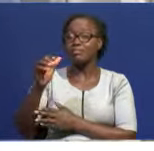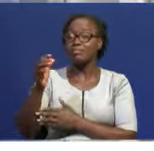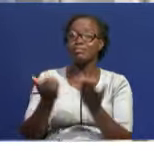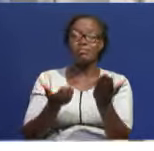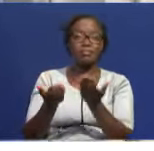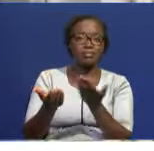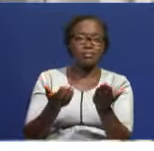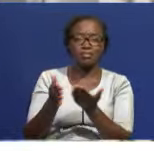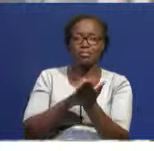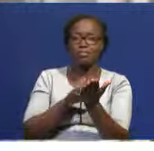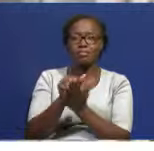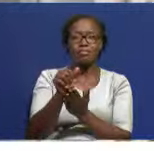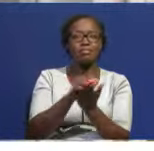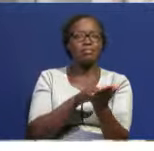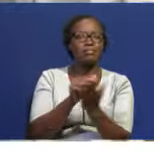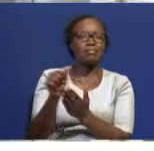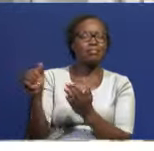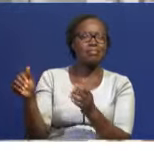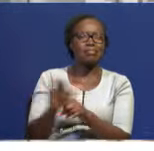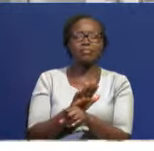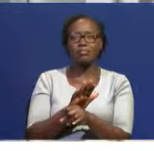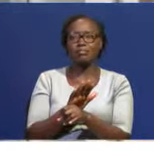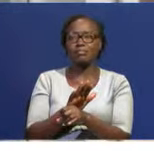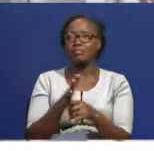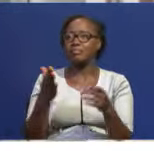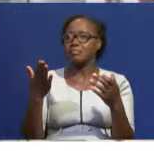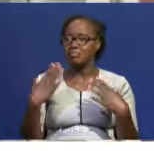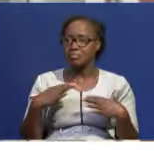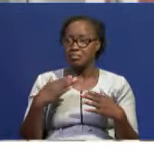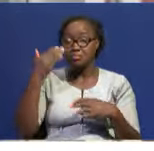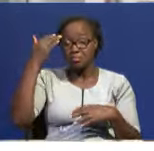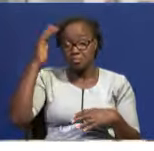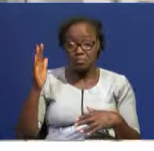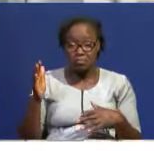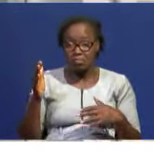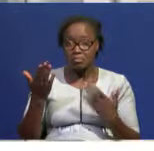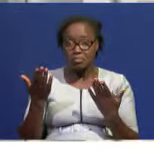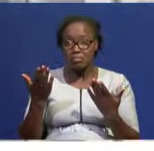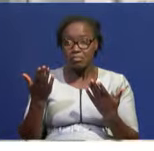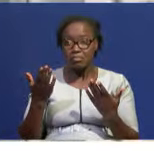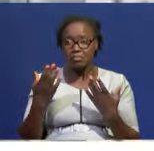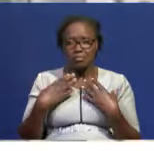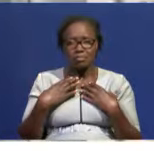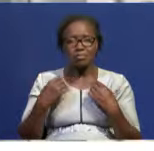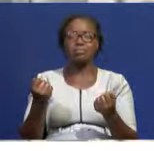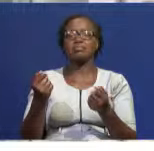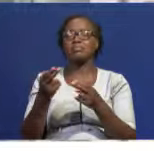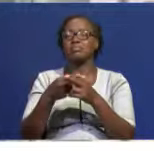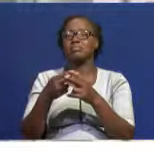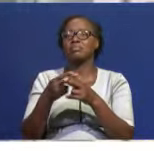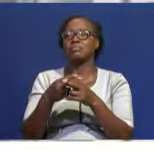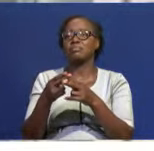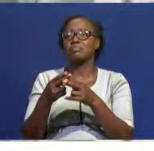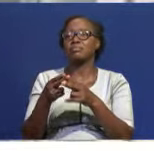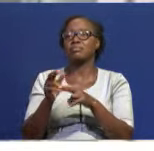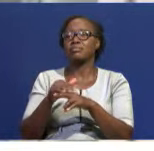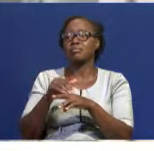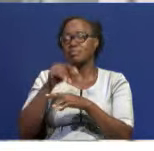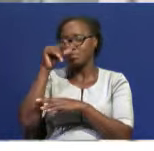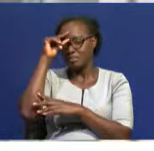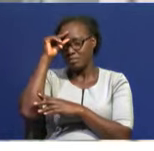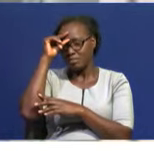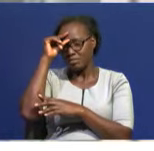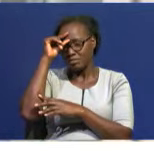been destroyed completely. There are people who we do not know whether they are going to recover very soon. So I'm calling upon the